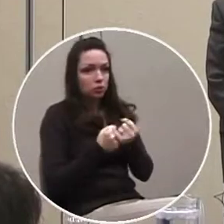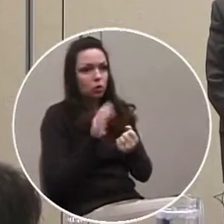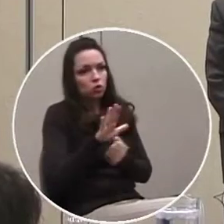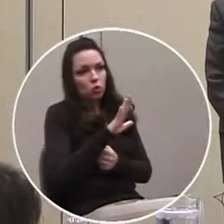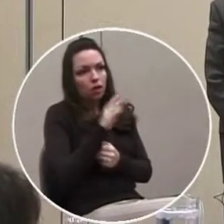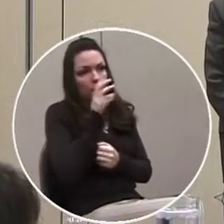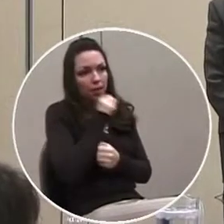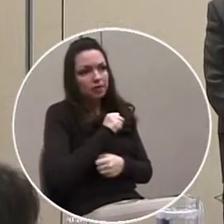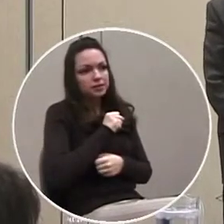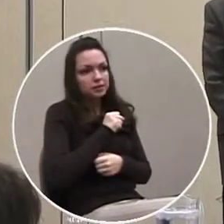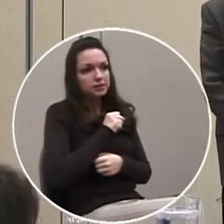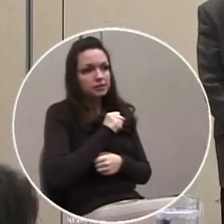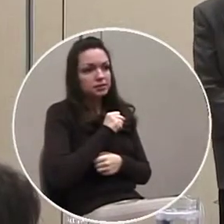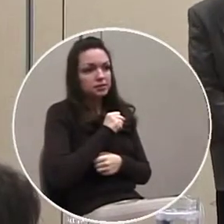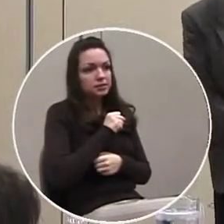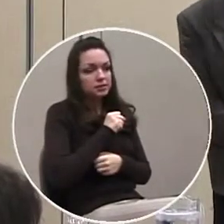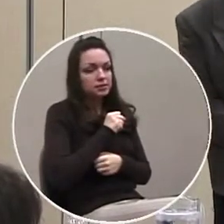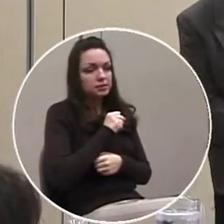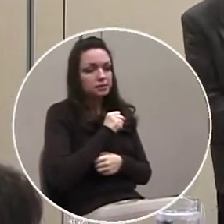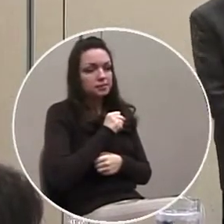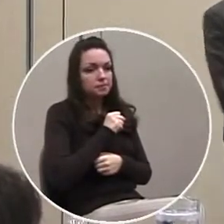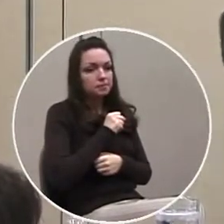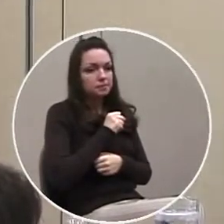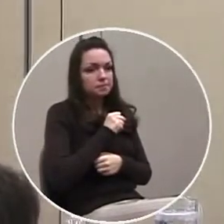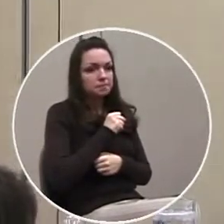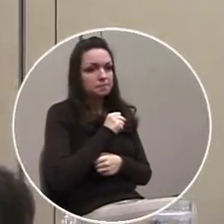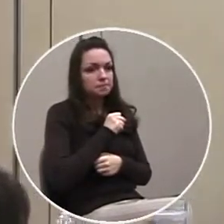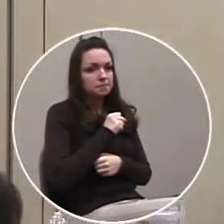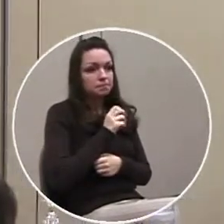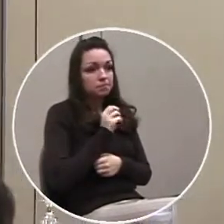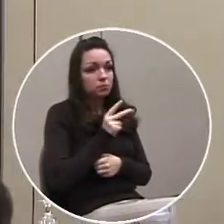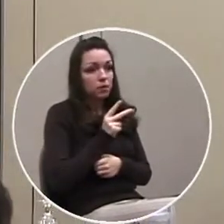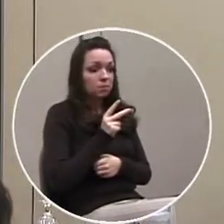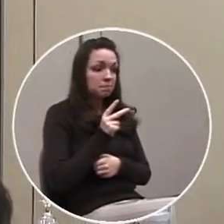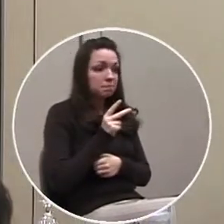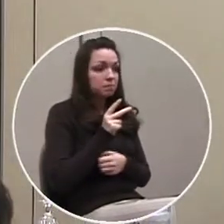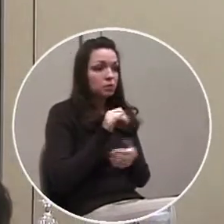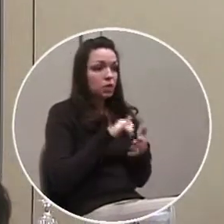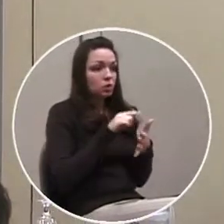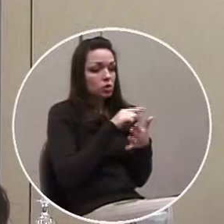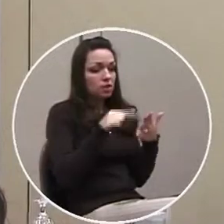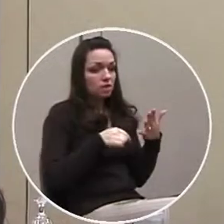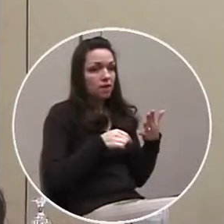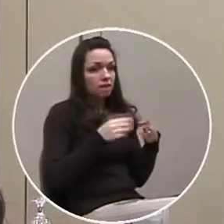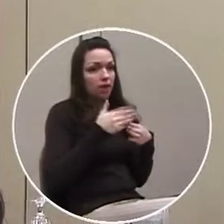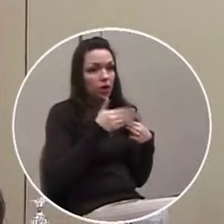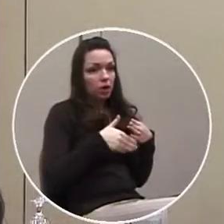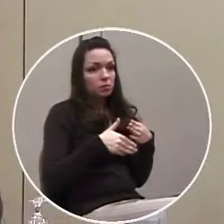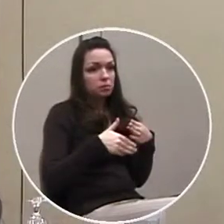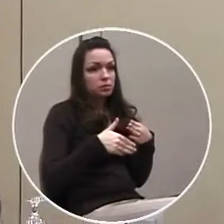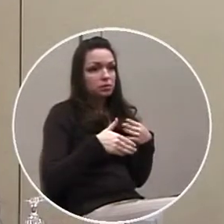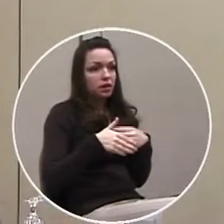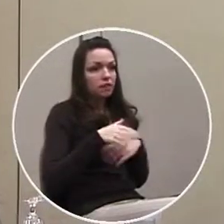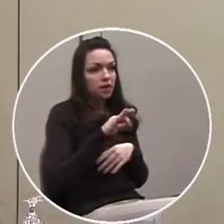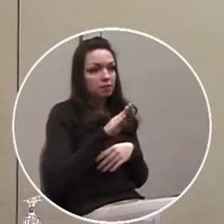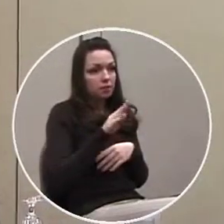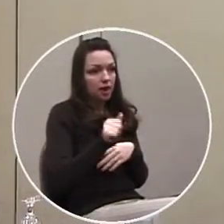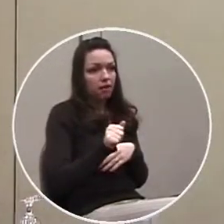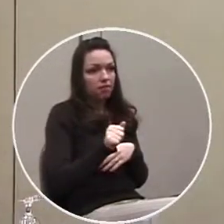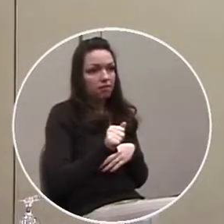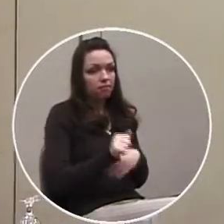hypothesis, or support or not support your hypothesis. Okay? Those are the 5 outcomes of an FBA.